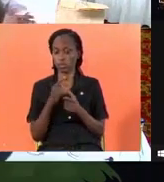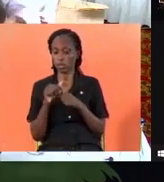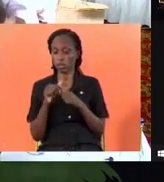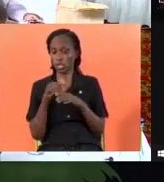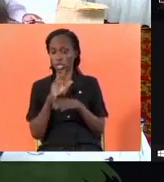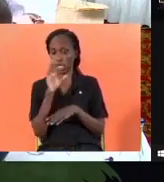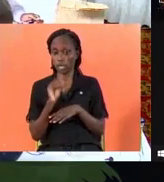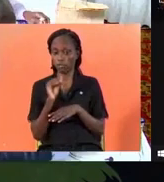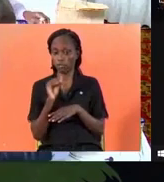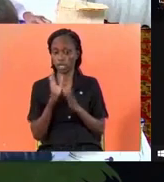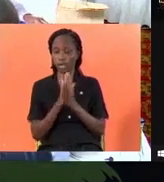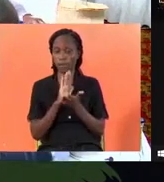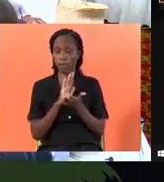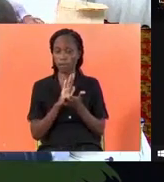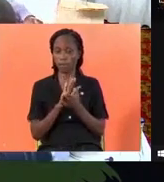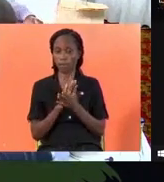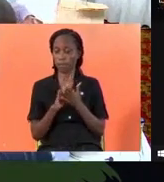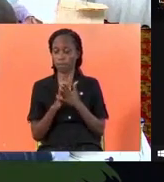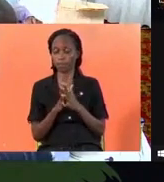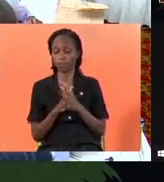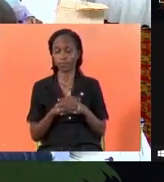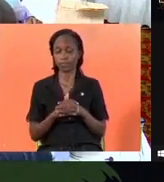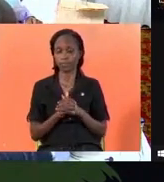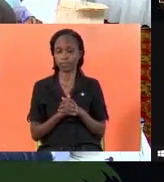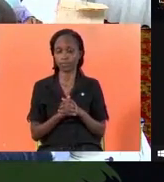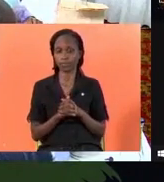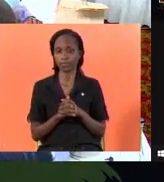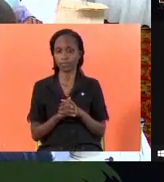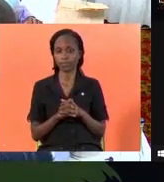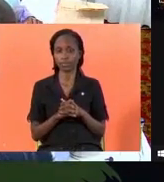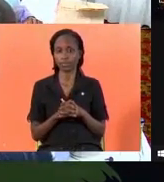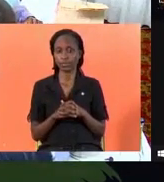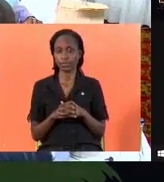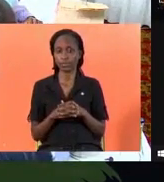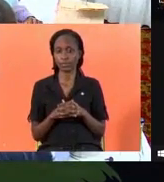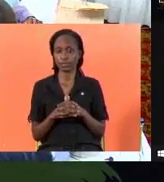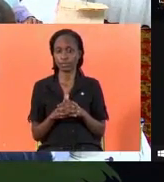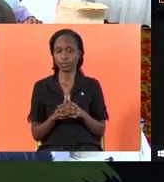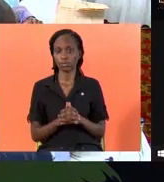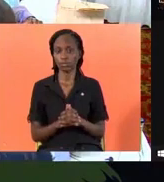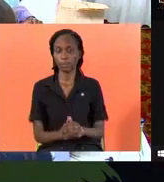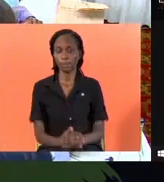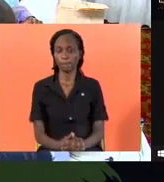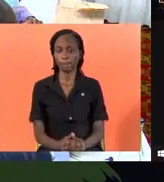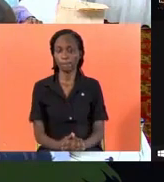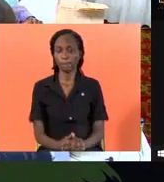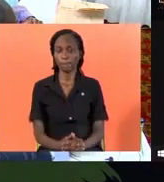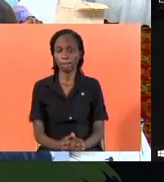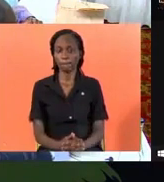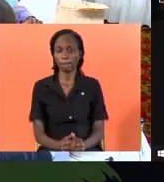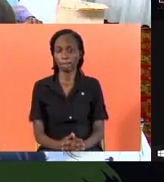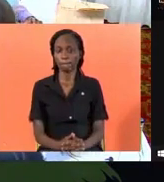and becomes an issue for debate for us. Reverend Tonya Anzinga, who is the religious leader,